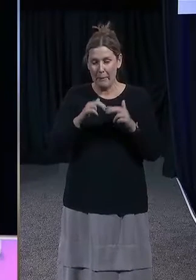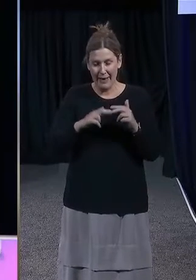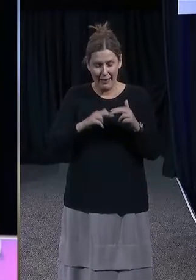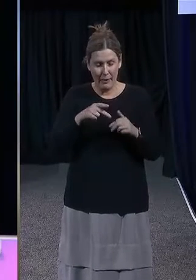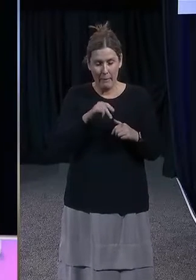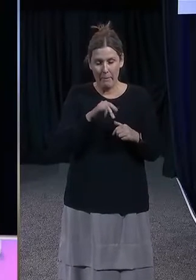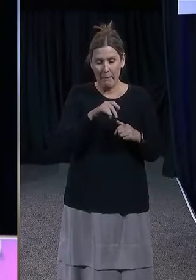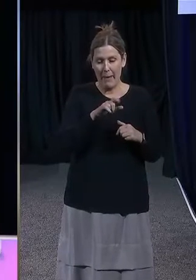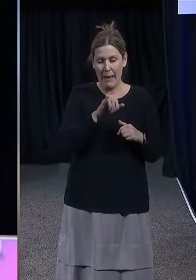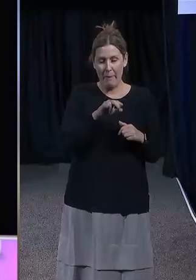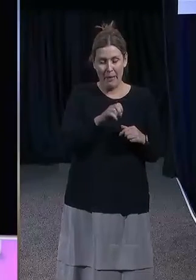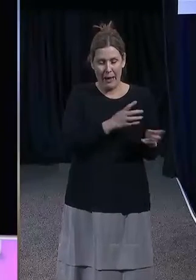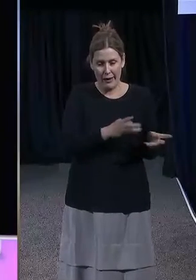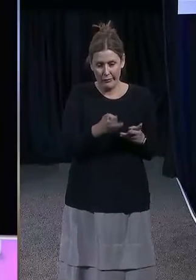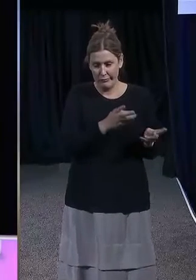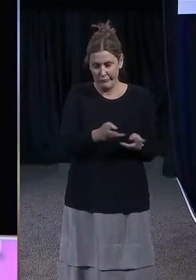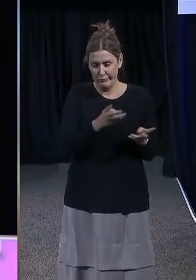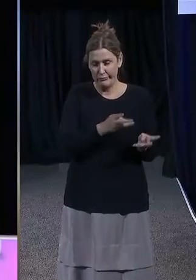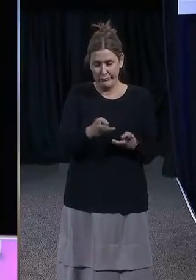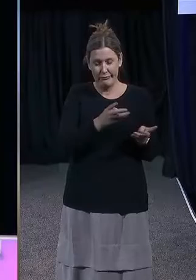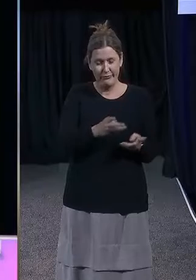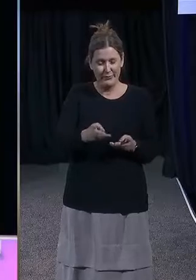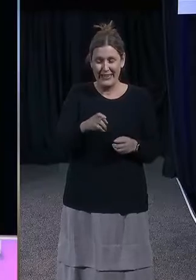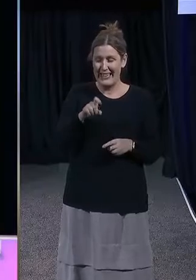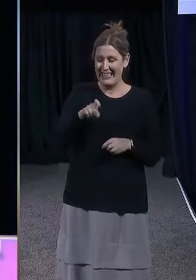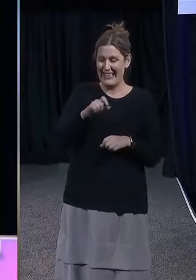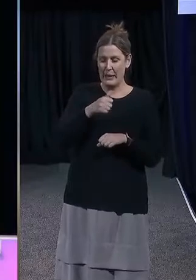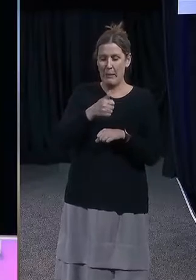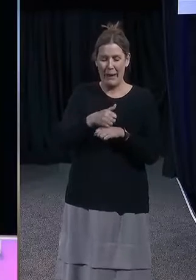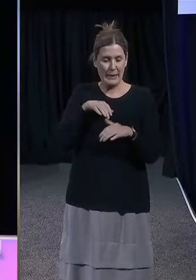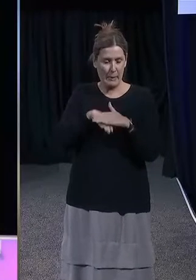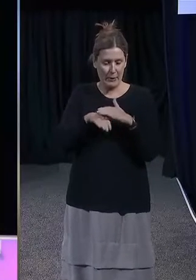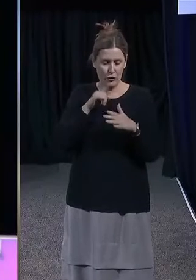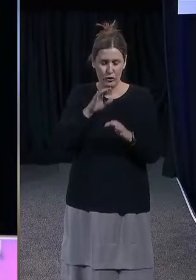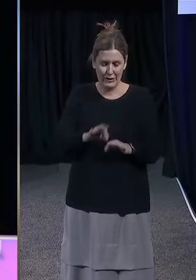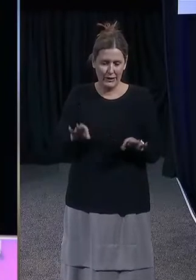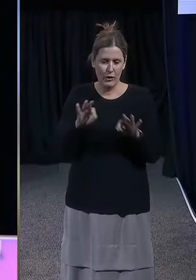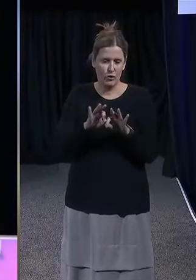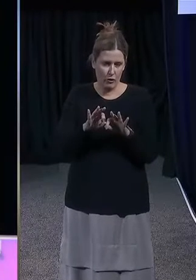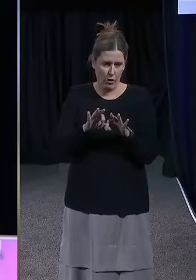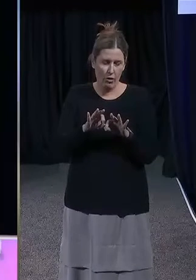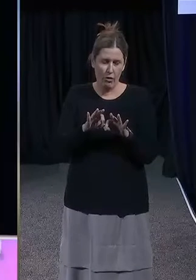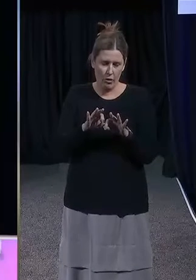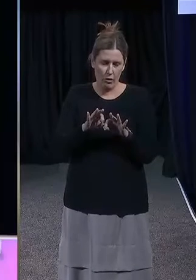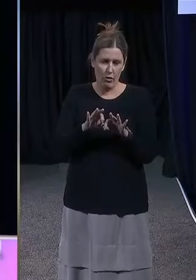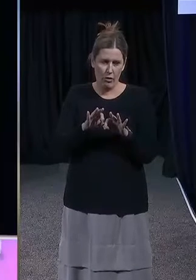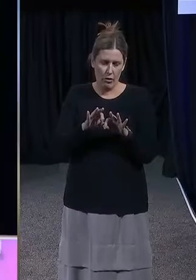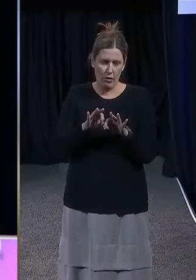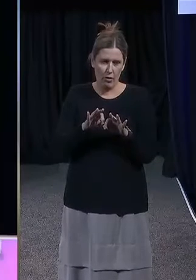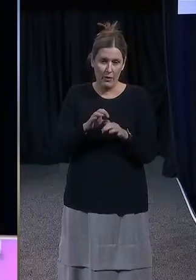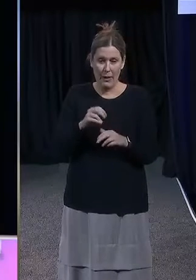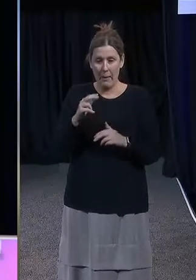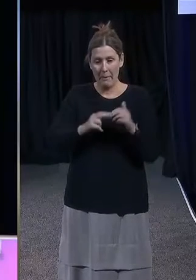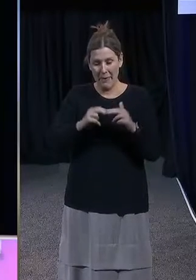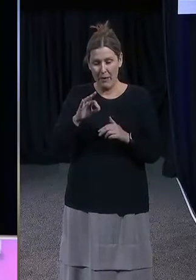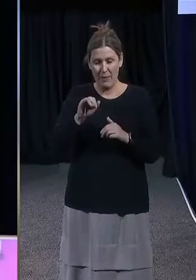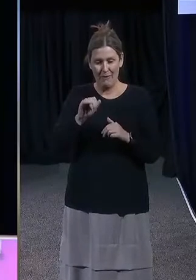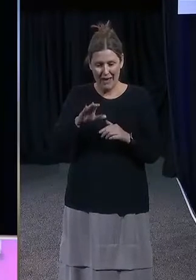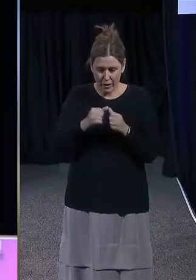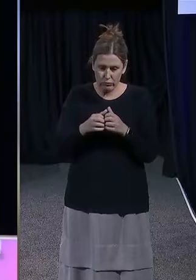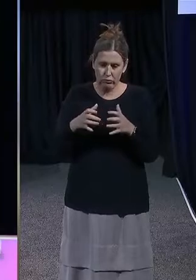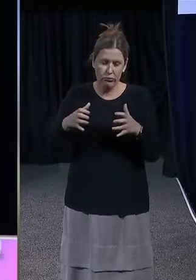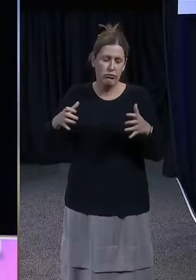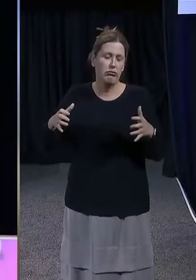pipeline, that need-based admissions absolutely is essential, and that building the faculty is